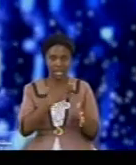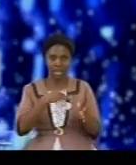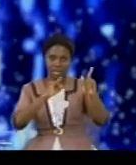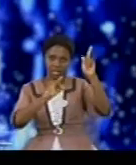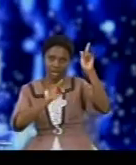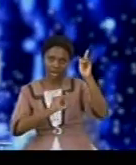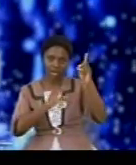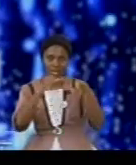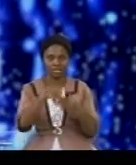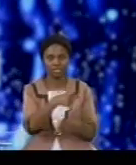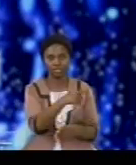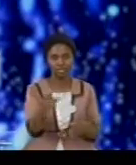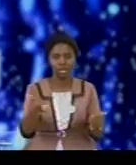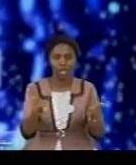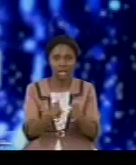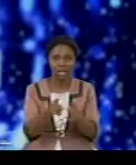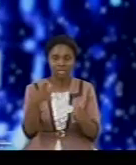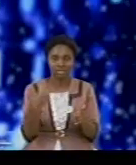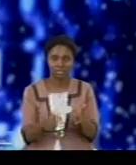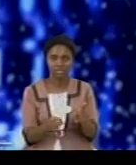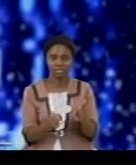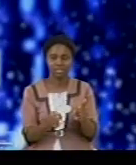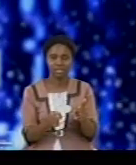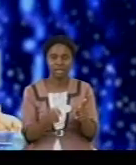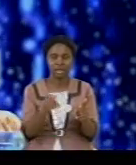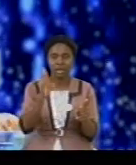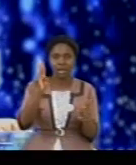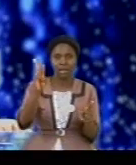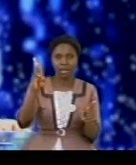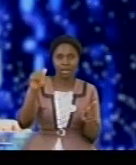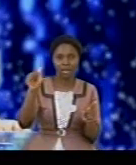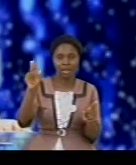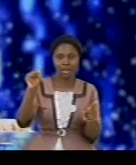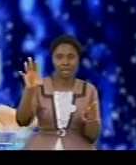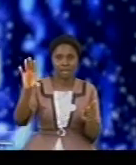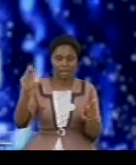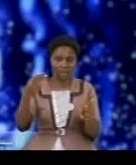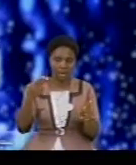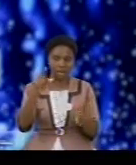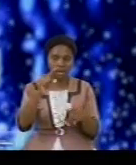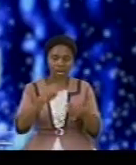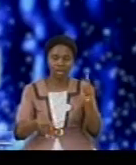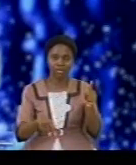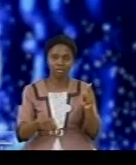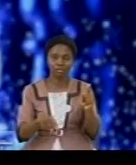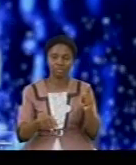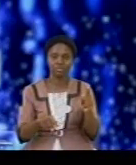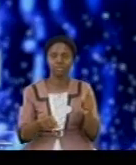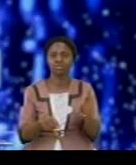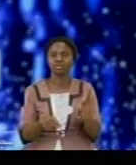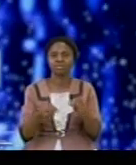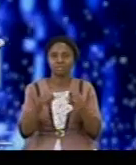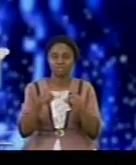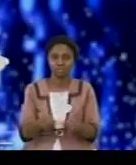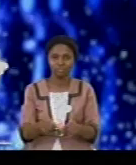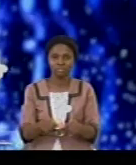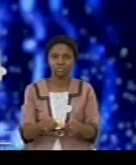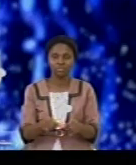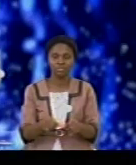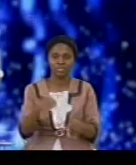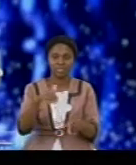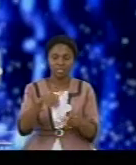of itself, except it abide in the vine. No more can ye, except ye abide in me. You see that?